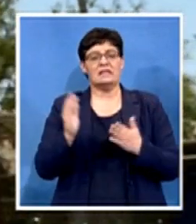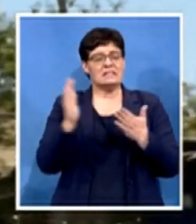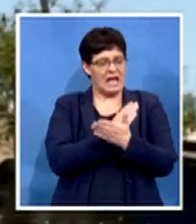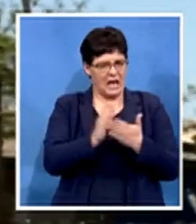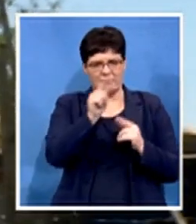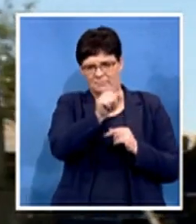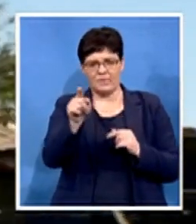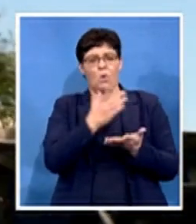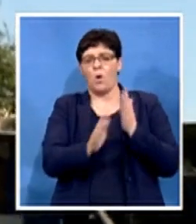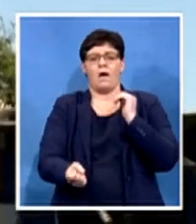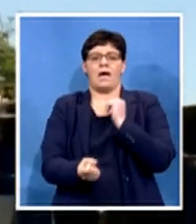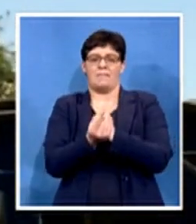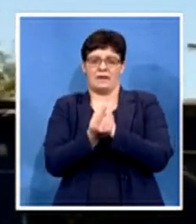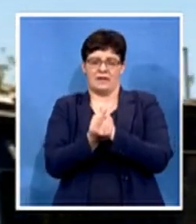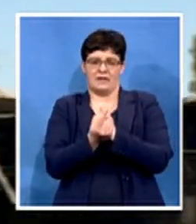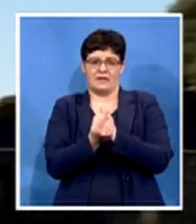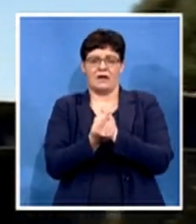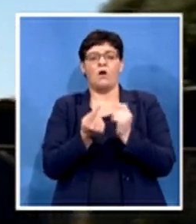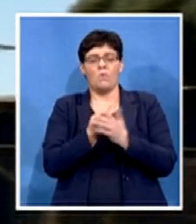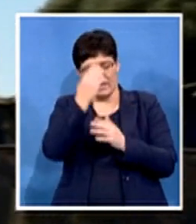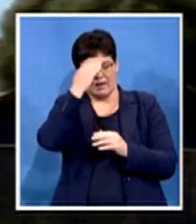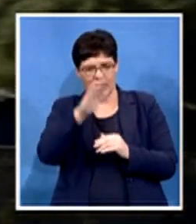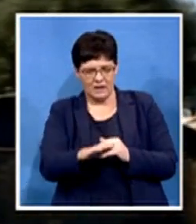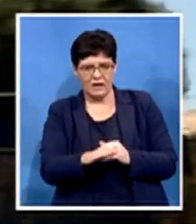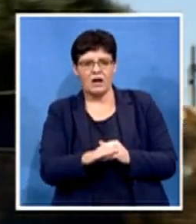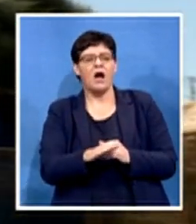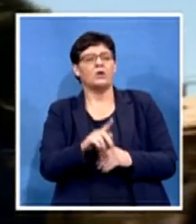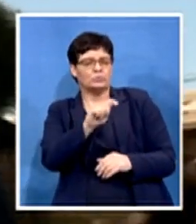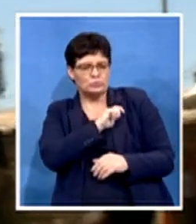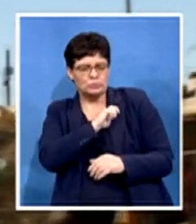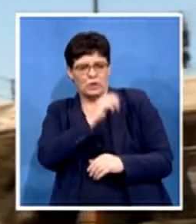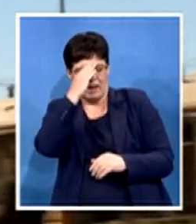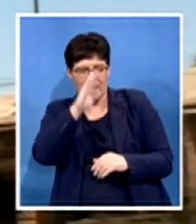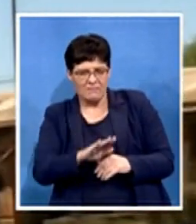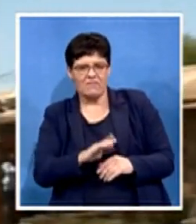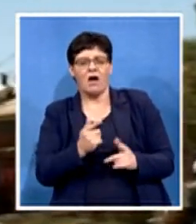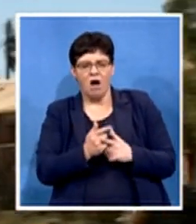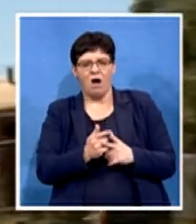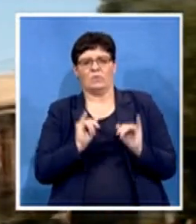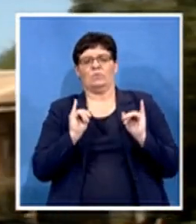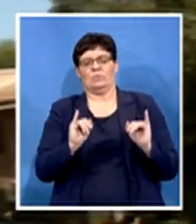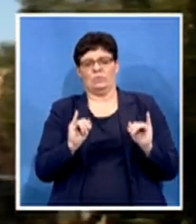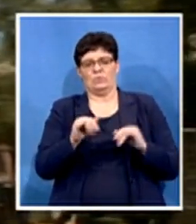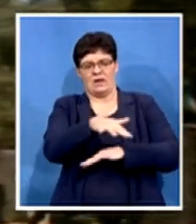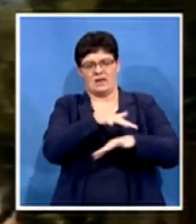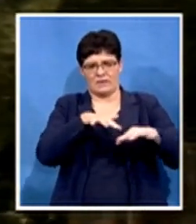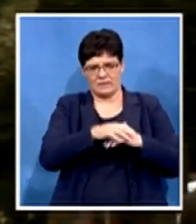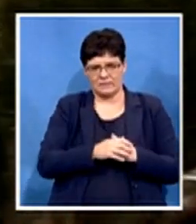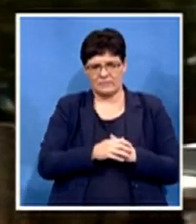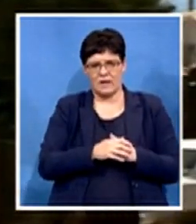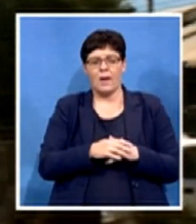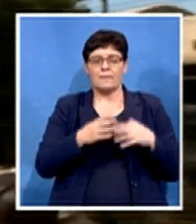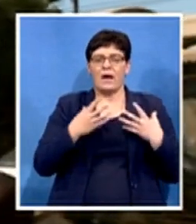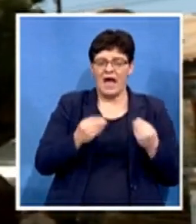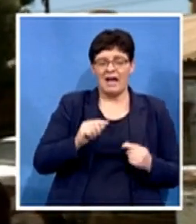with residents really living under these conditions. But again, we have another resident who will tell us